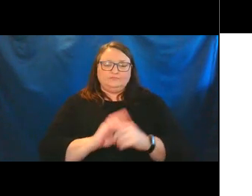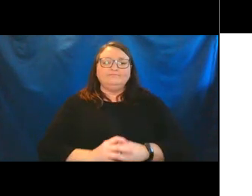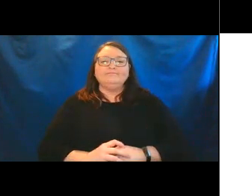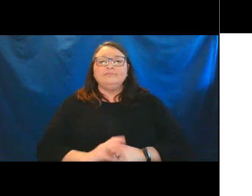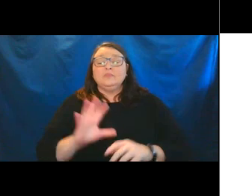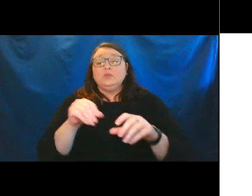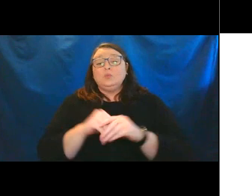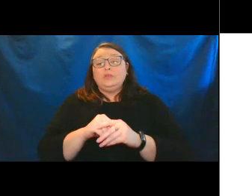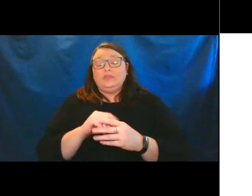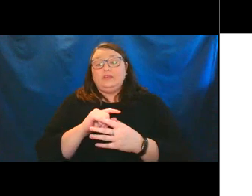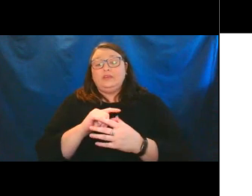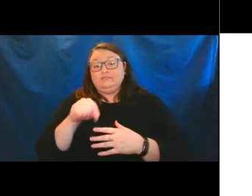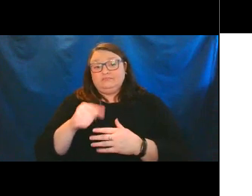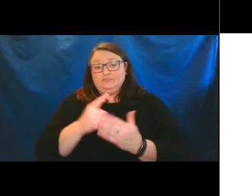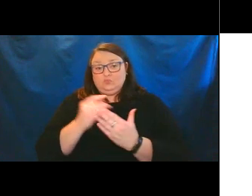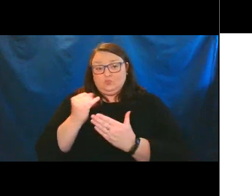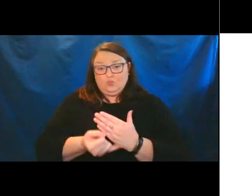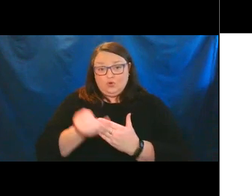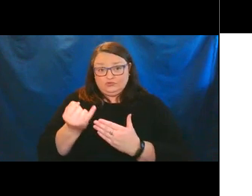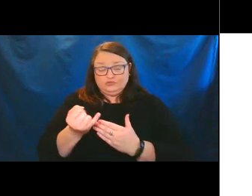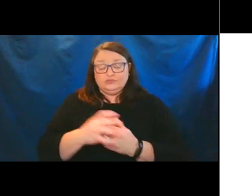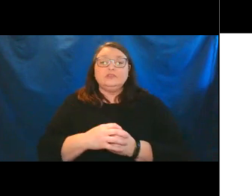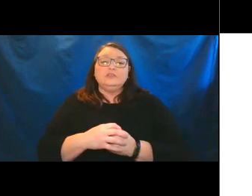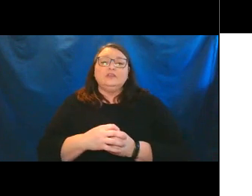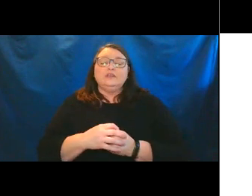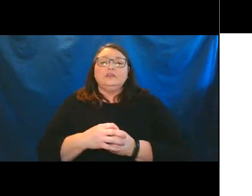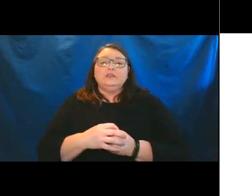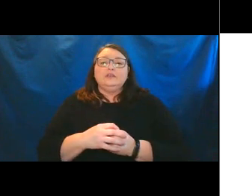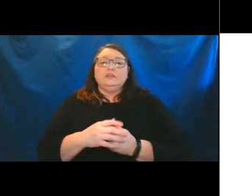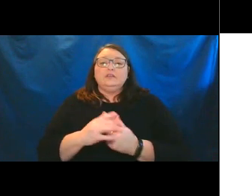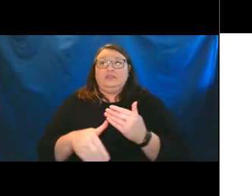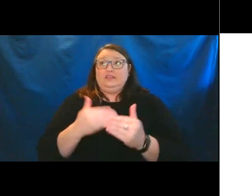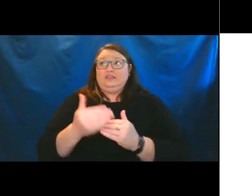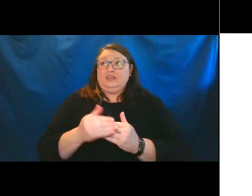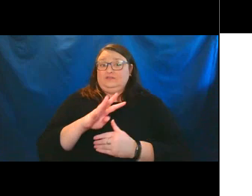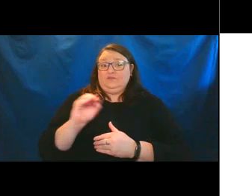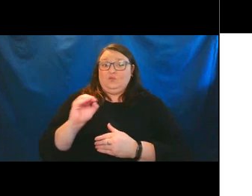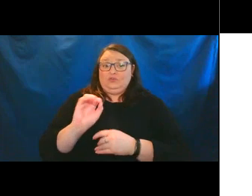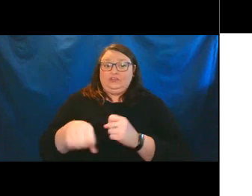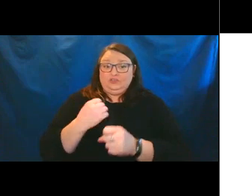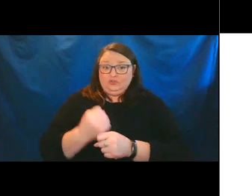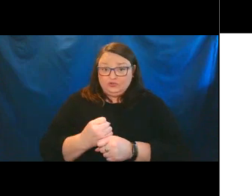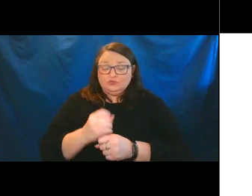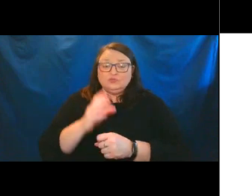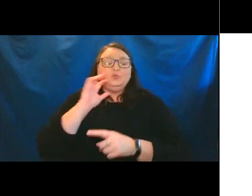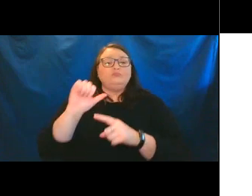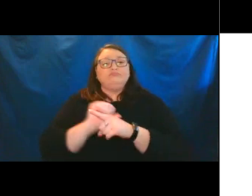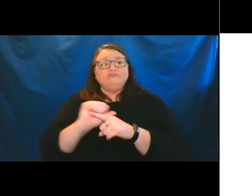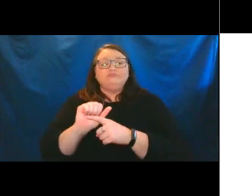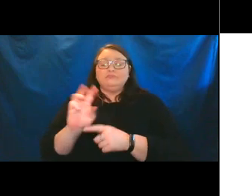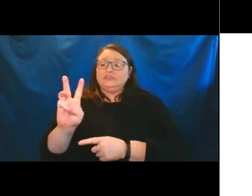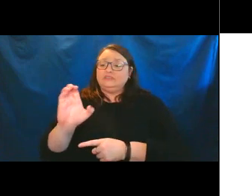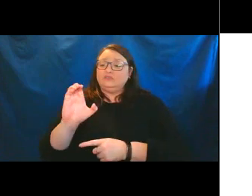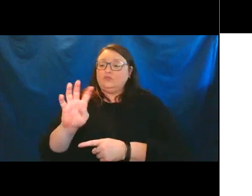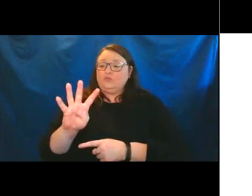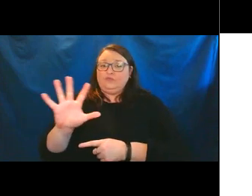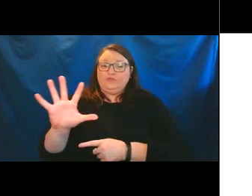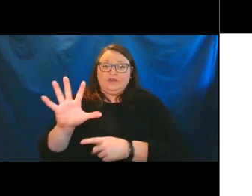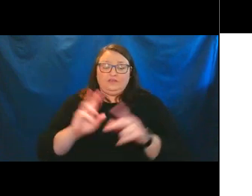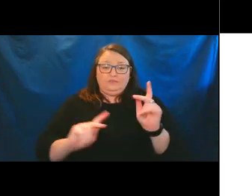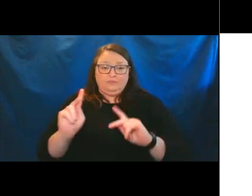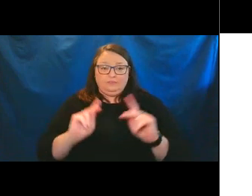this project, we in the next 4 years, we will be training 645